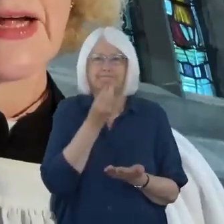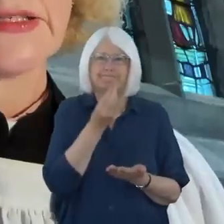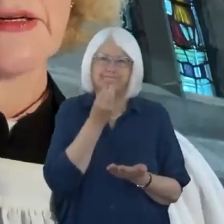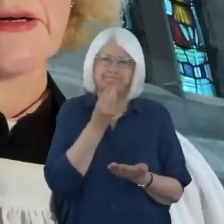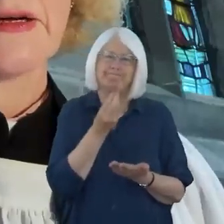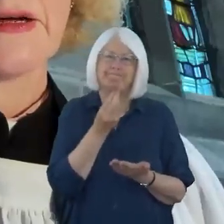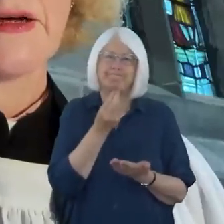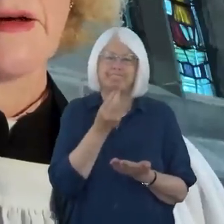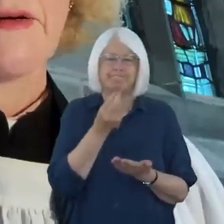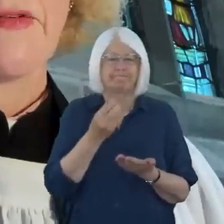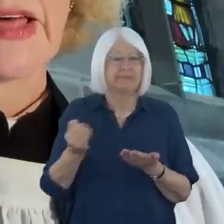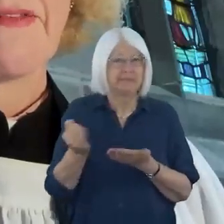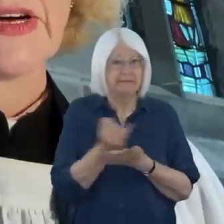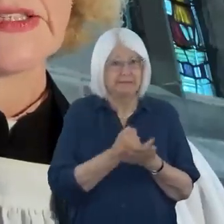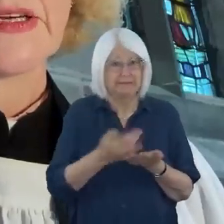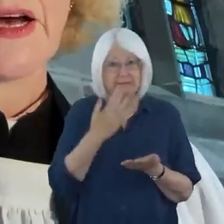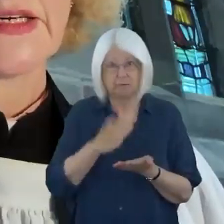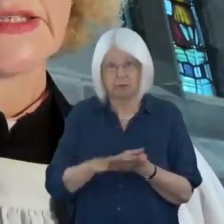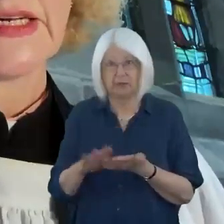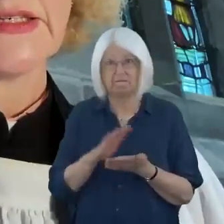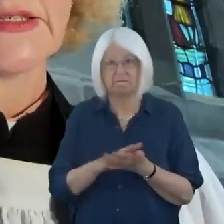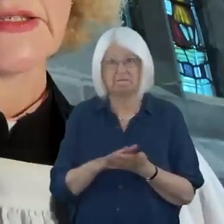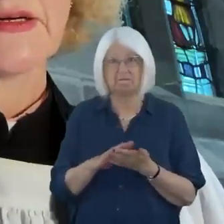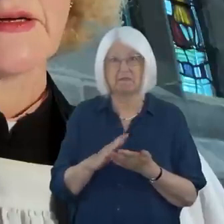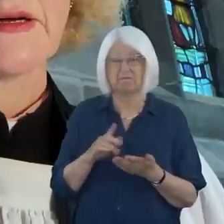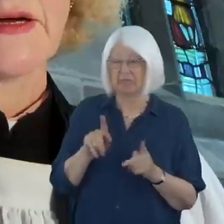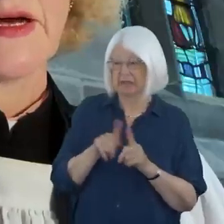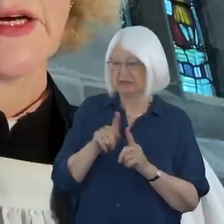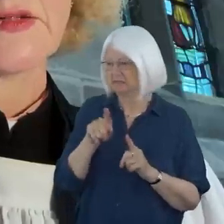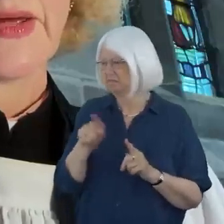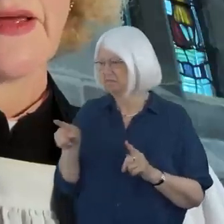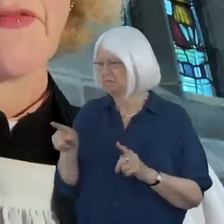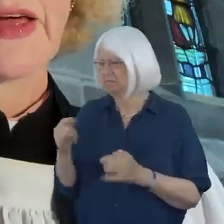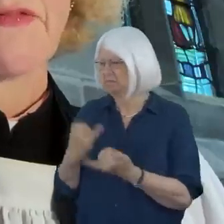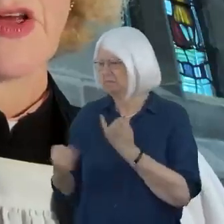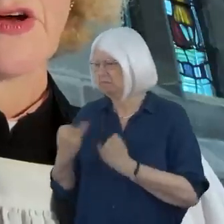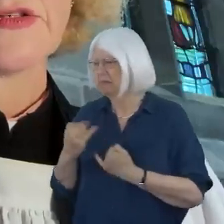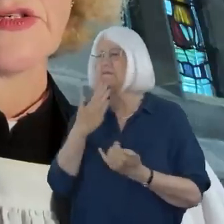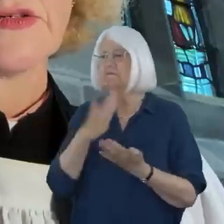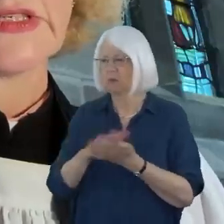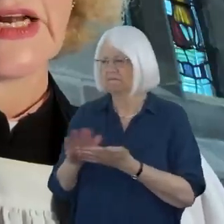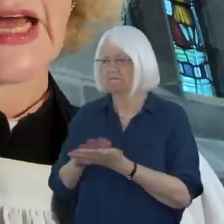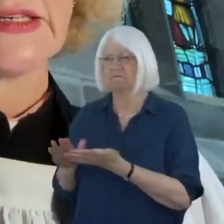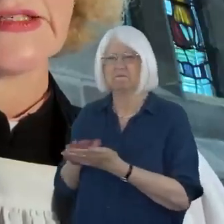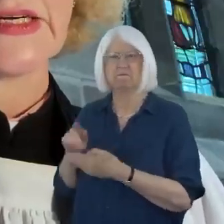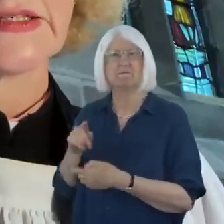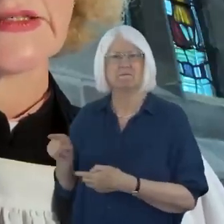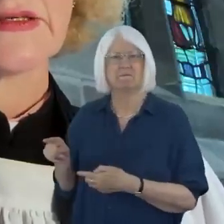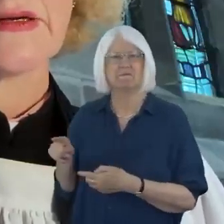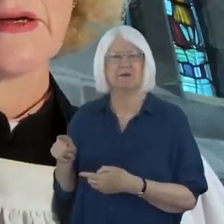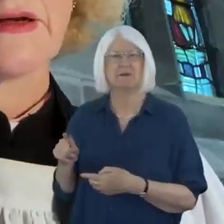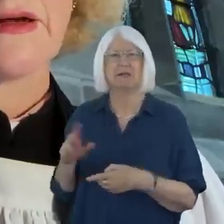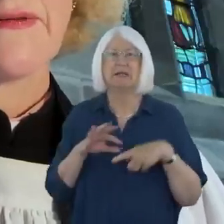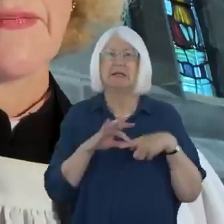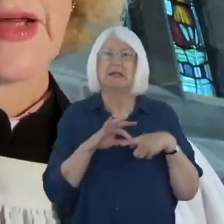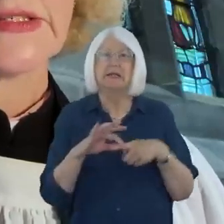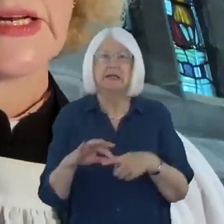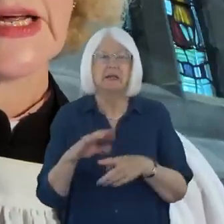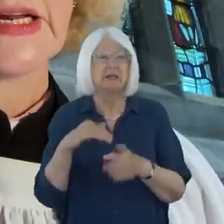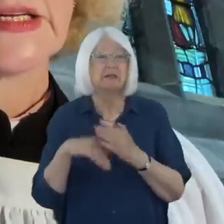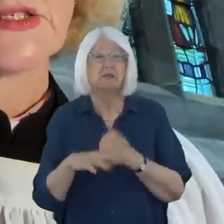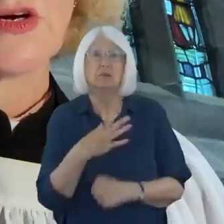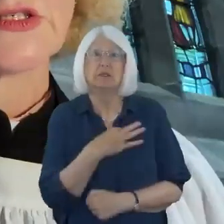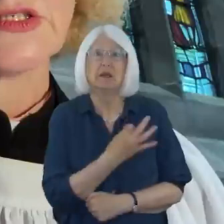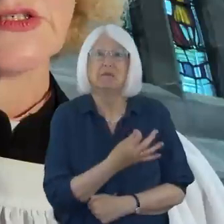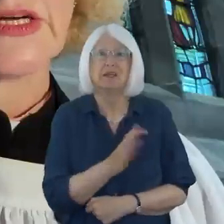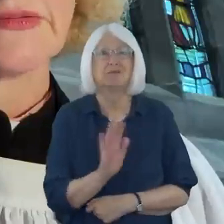daily bread. Forgive us our sins, as we forgive those who sin against us. And